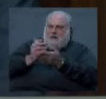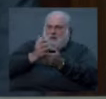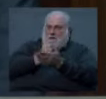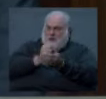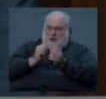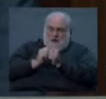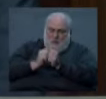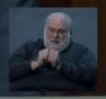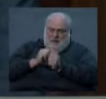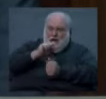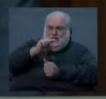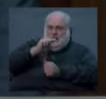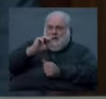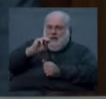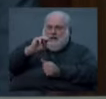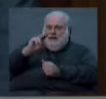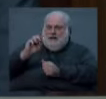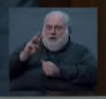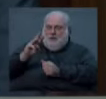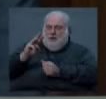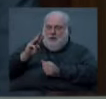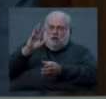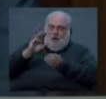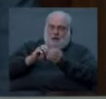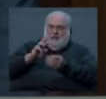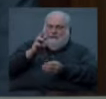a contract with G&W Diesel in the total amount of